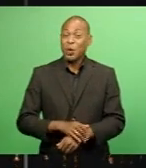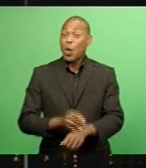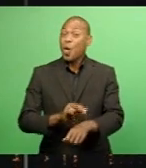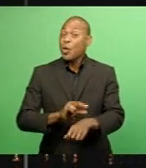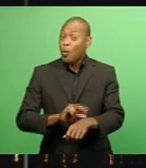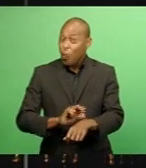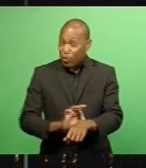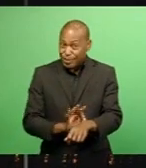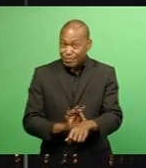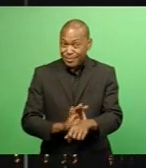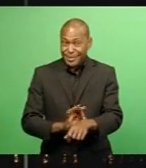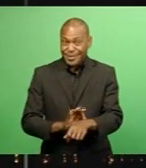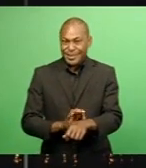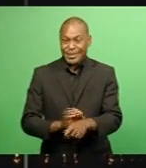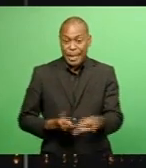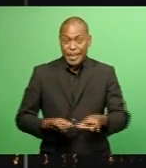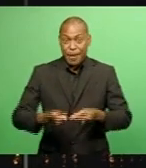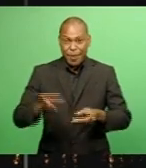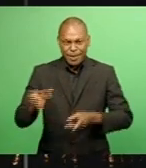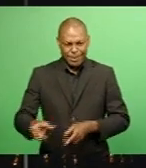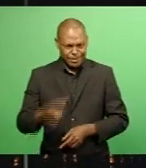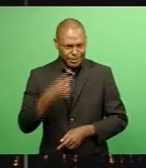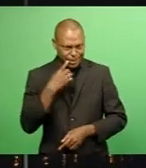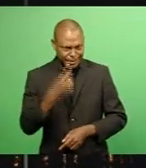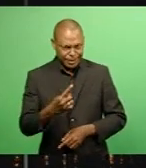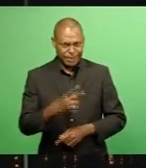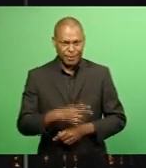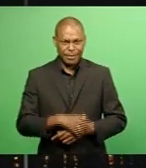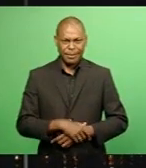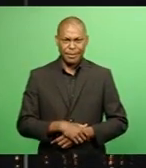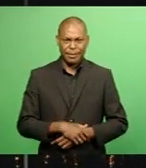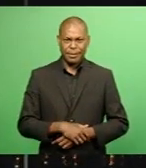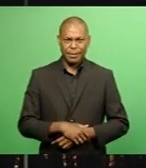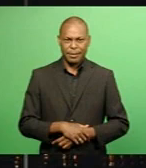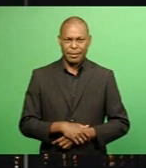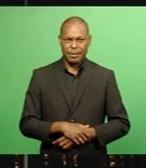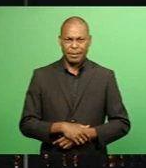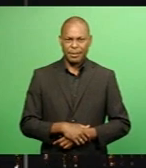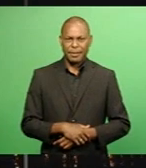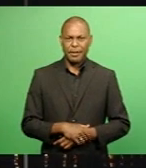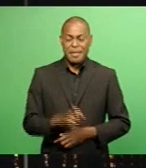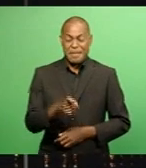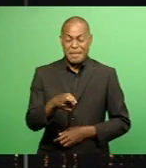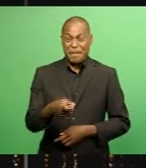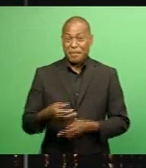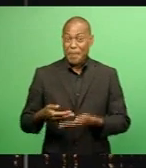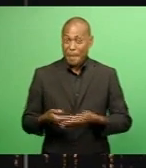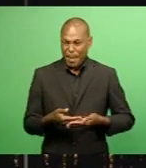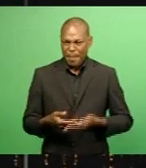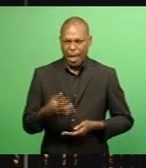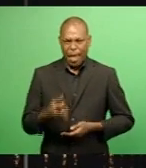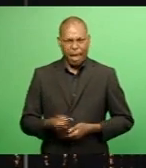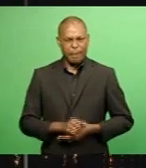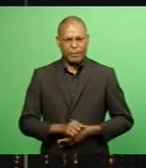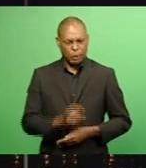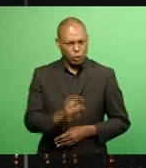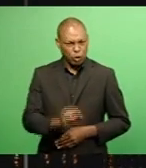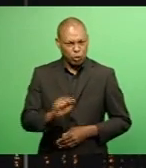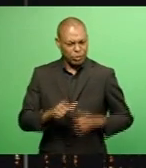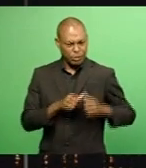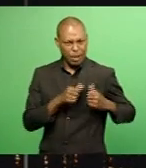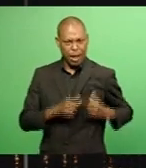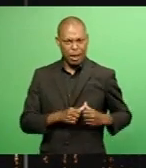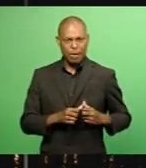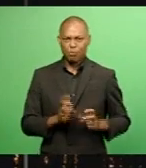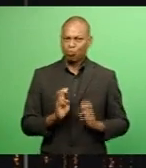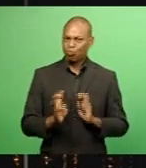Tapu says the test can help identify if a baby has a serious heart problem that may not be